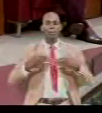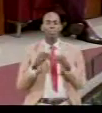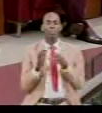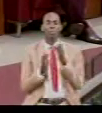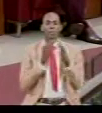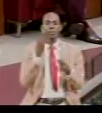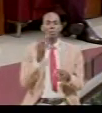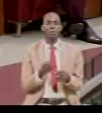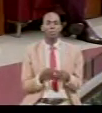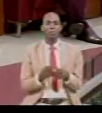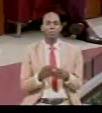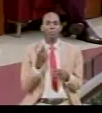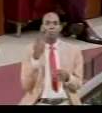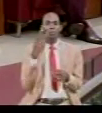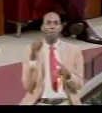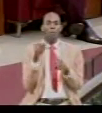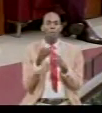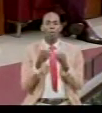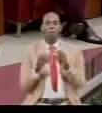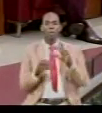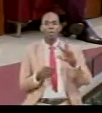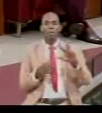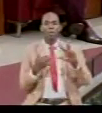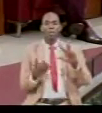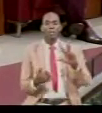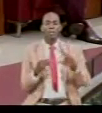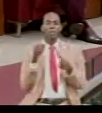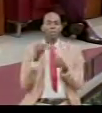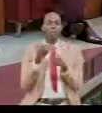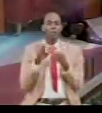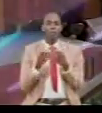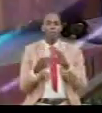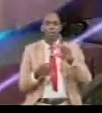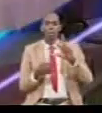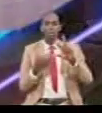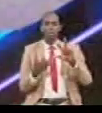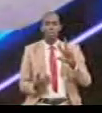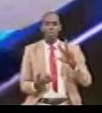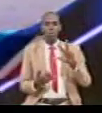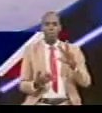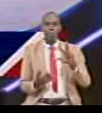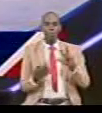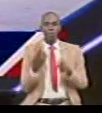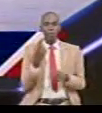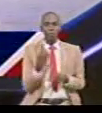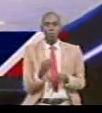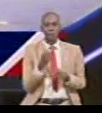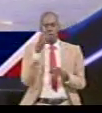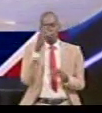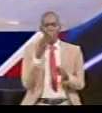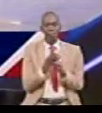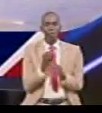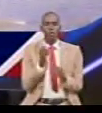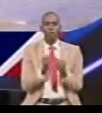name. Look at point number three now. Point number three is the faith that walketh